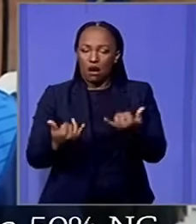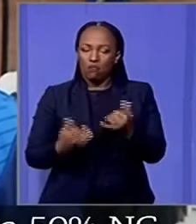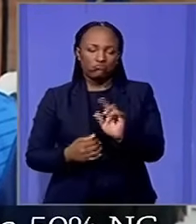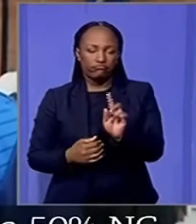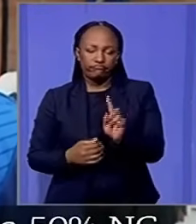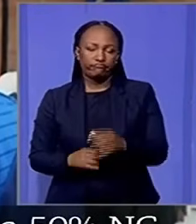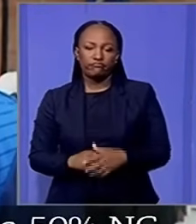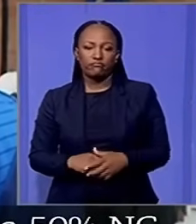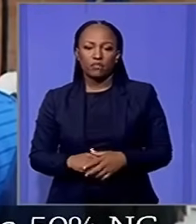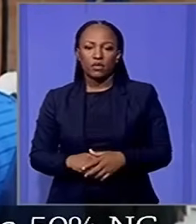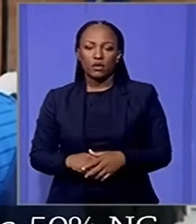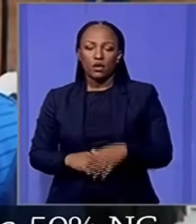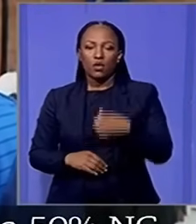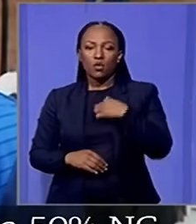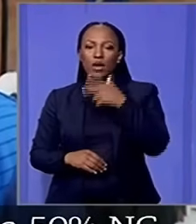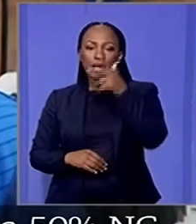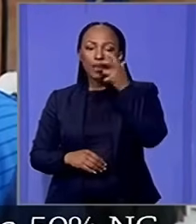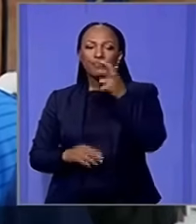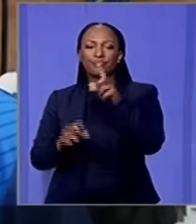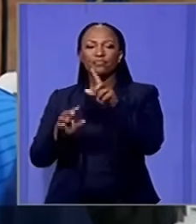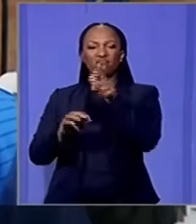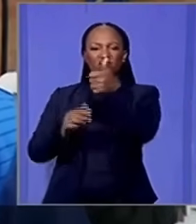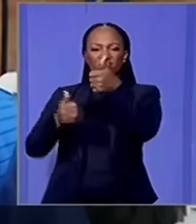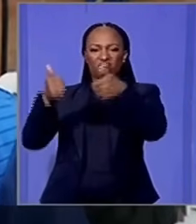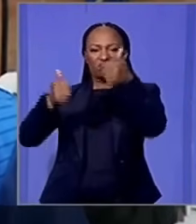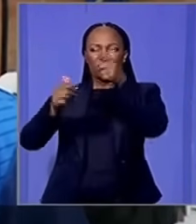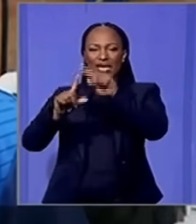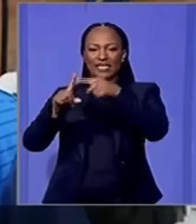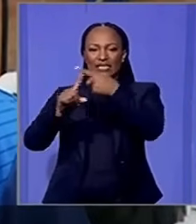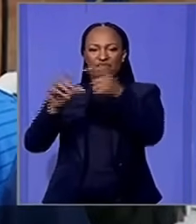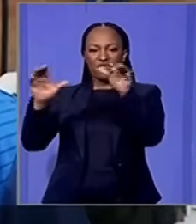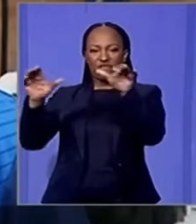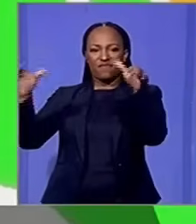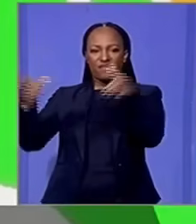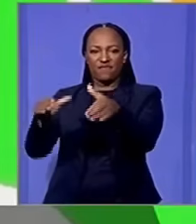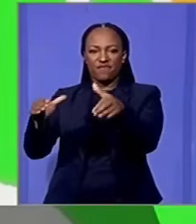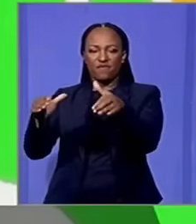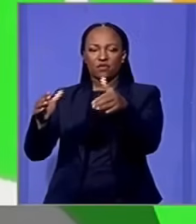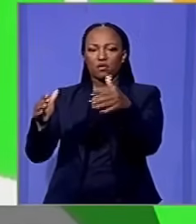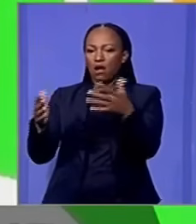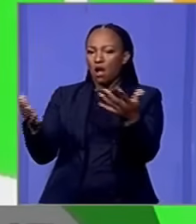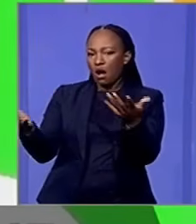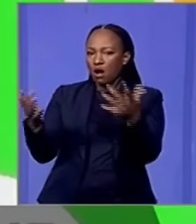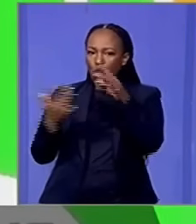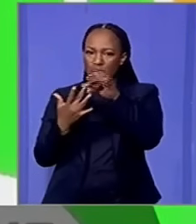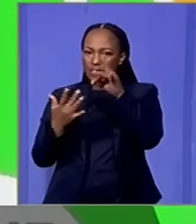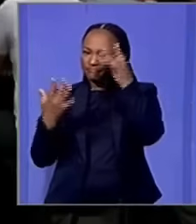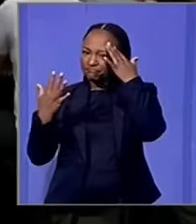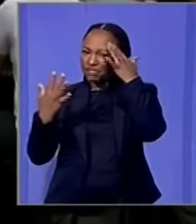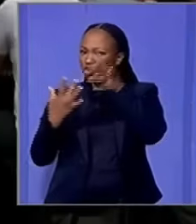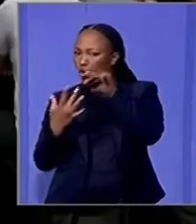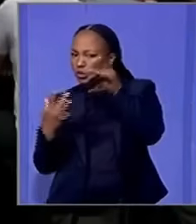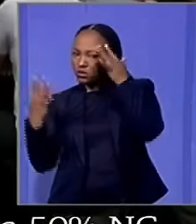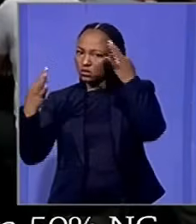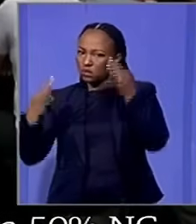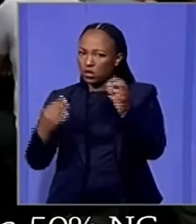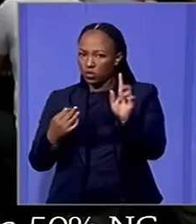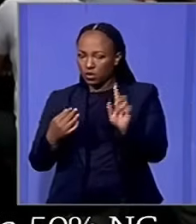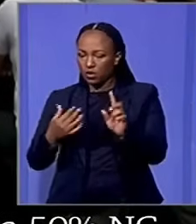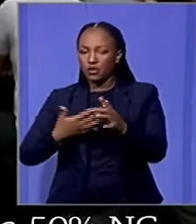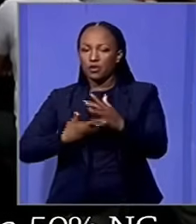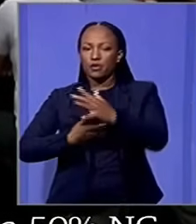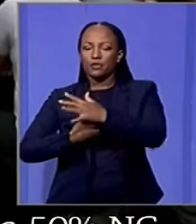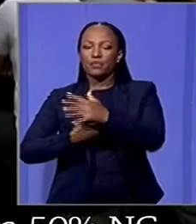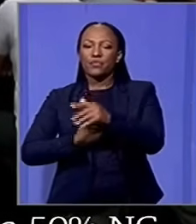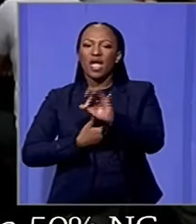from our federal executive in which direction we must go. Freedom Front Plus e sa kakatletše setulo sa